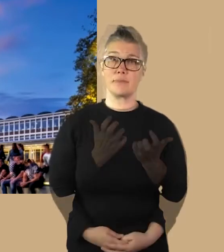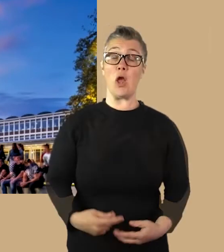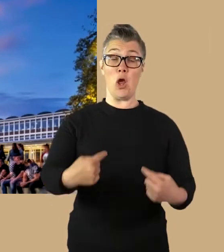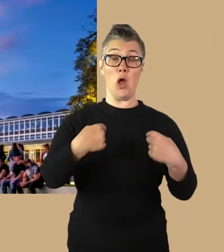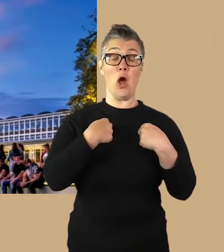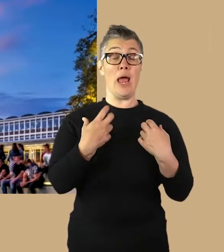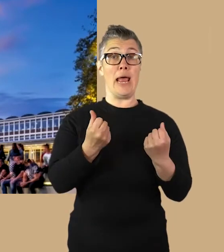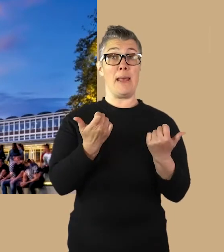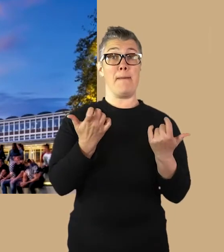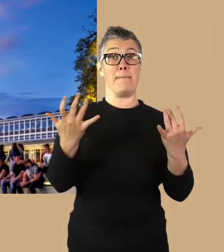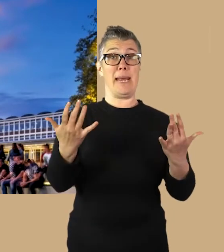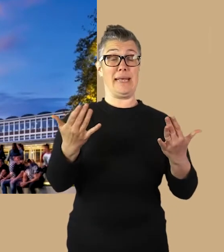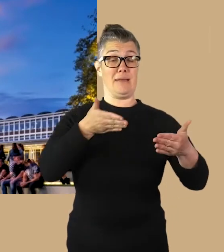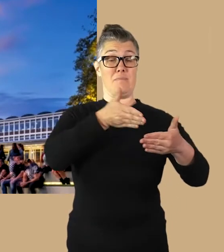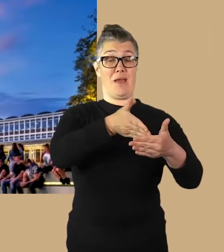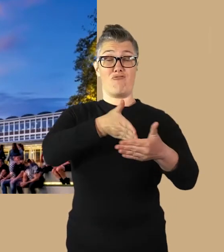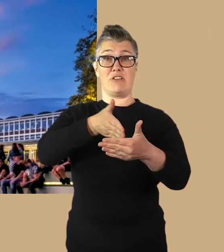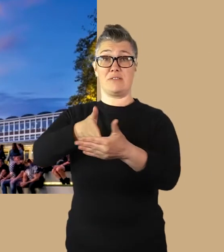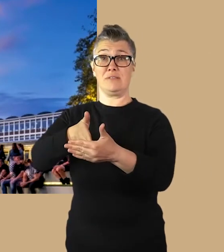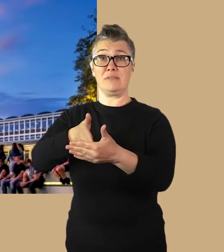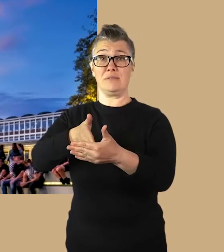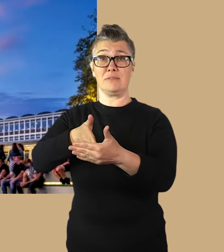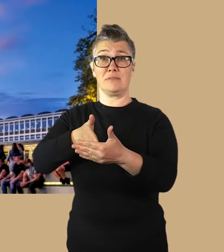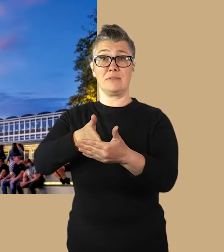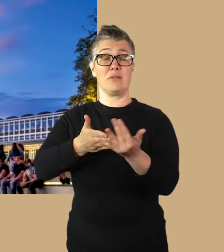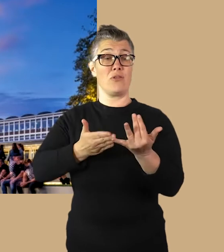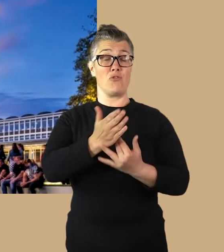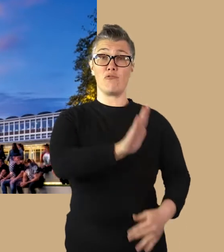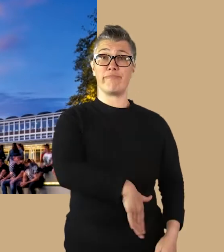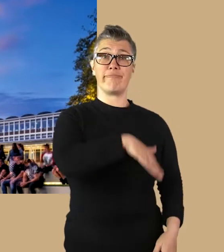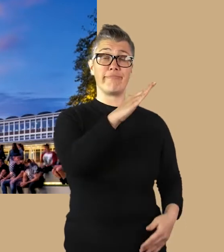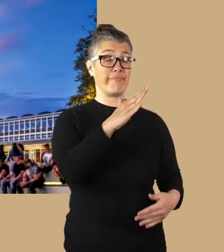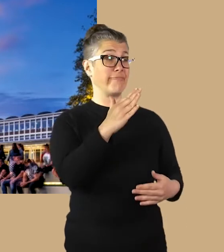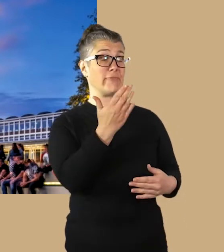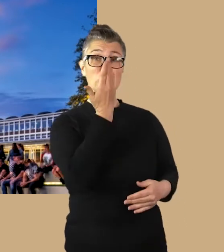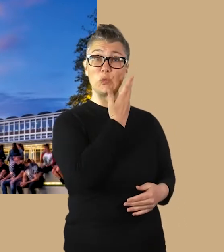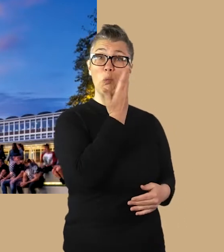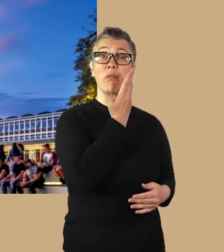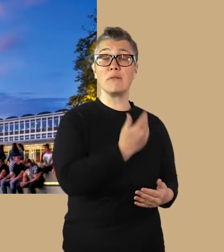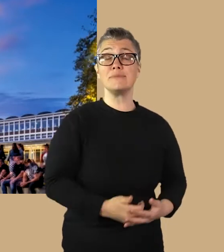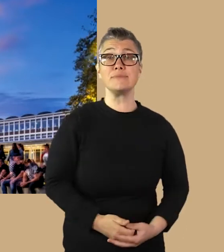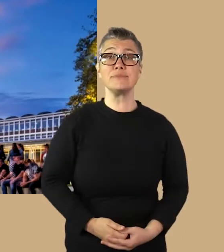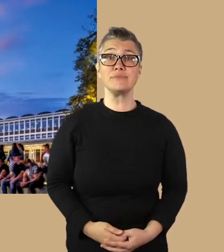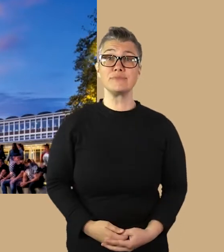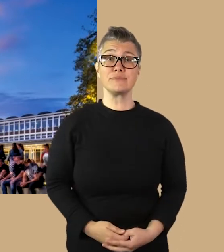I experienced many barriers throughout my education.